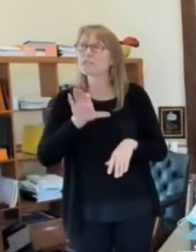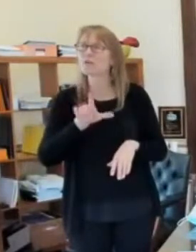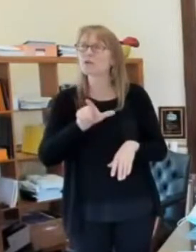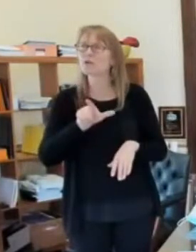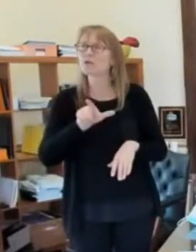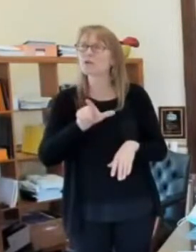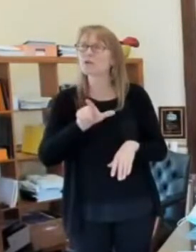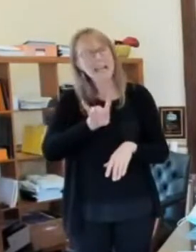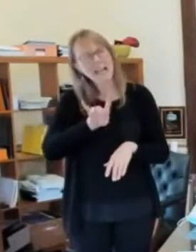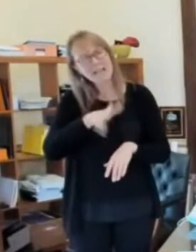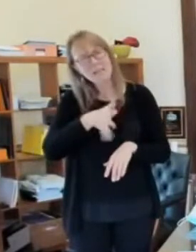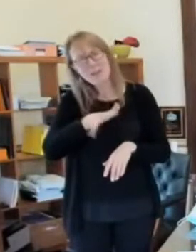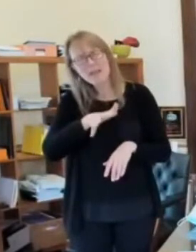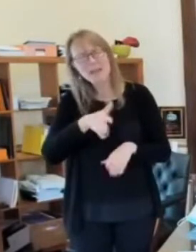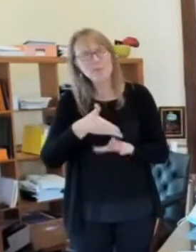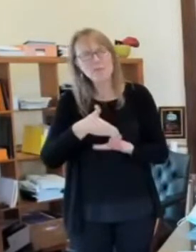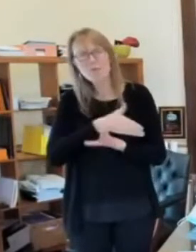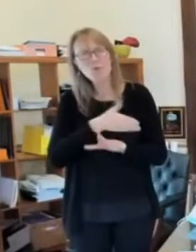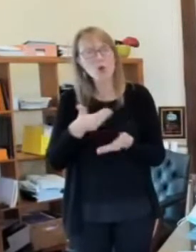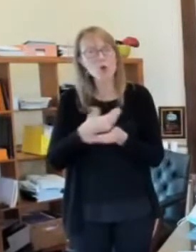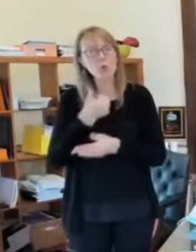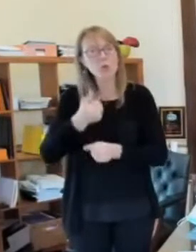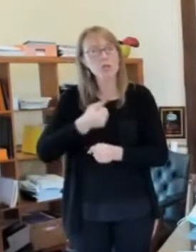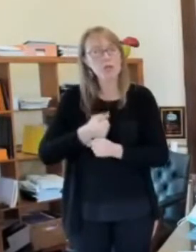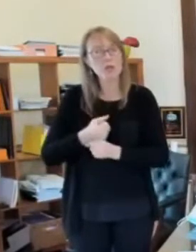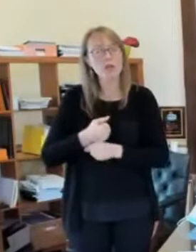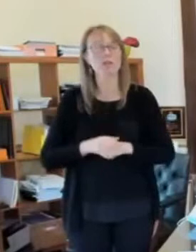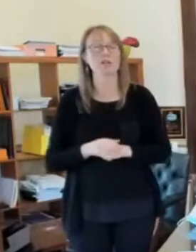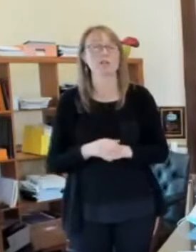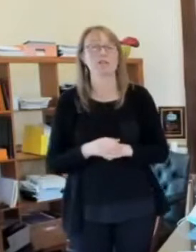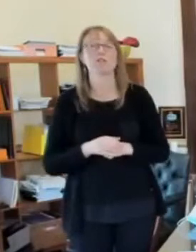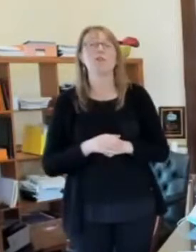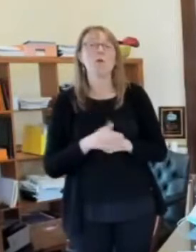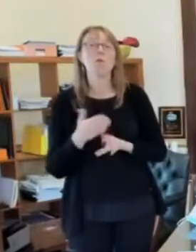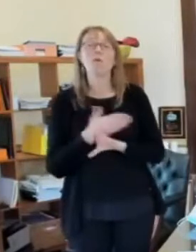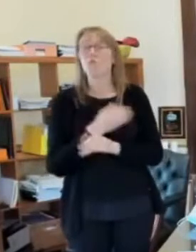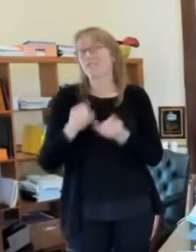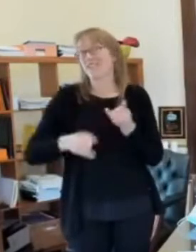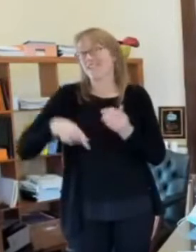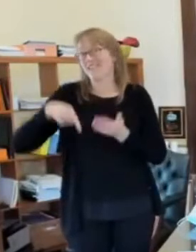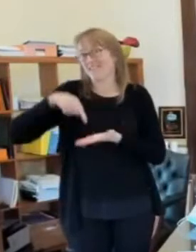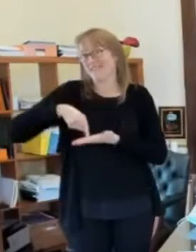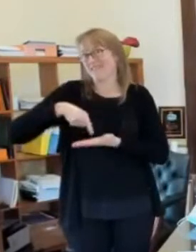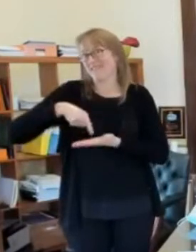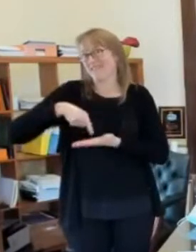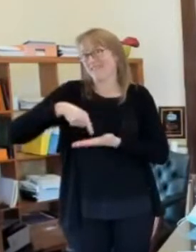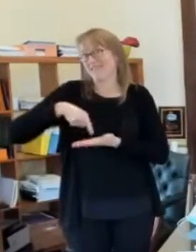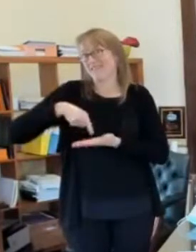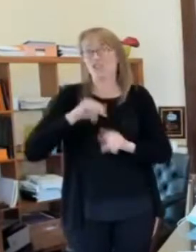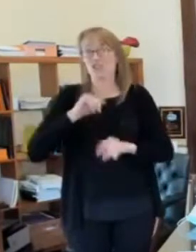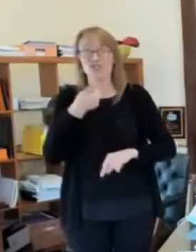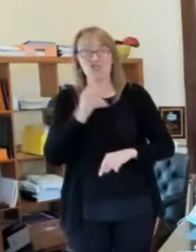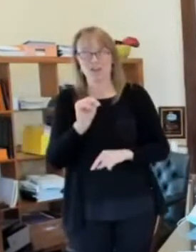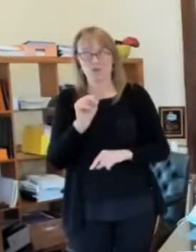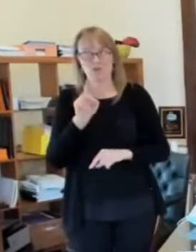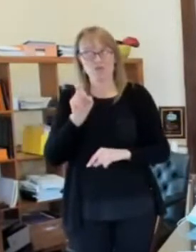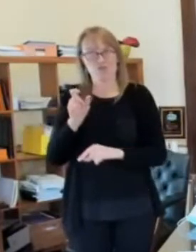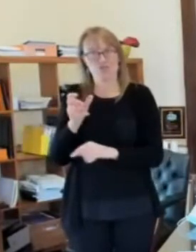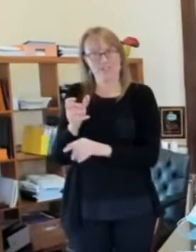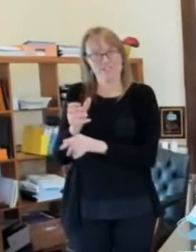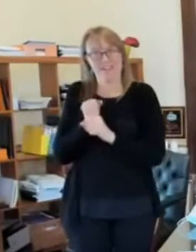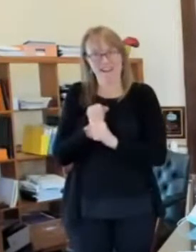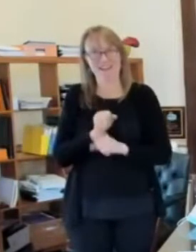of January, we should have that $9 million in rental assistance